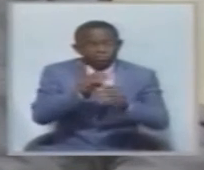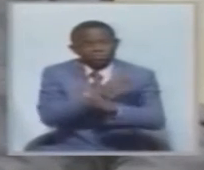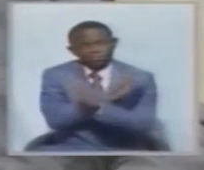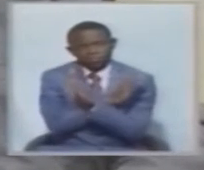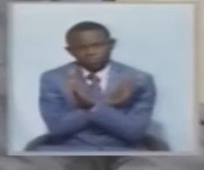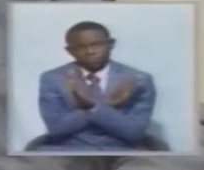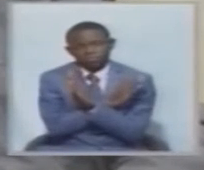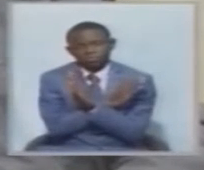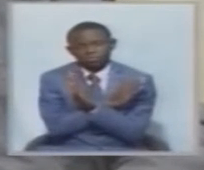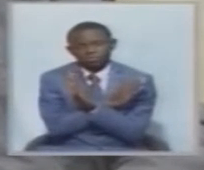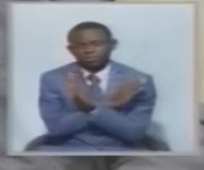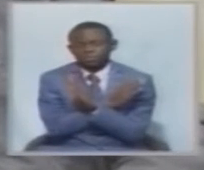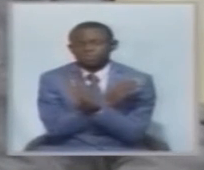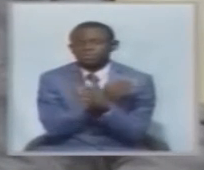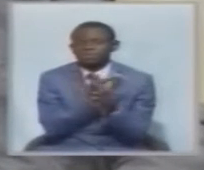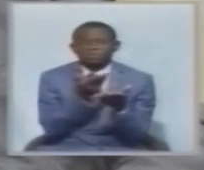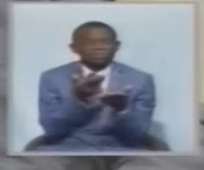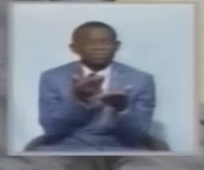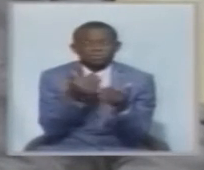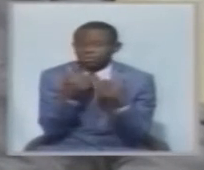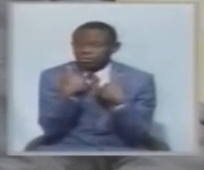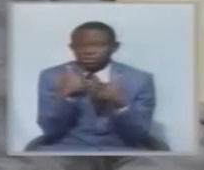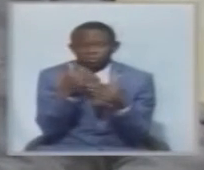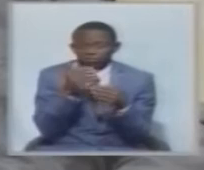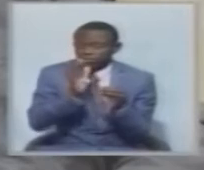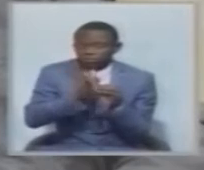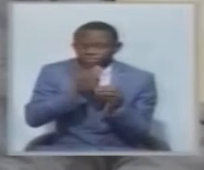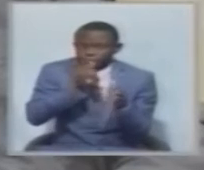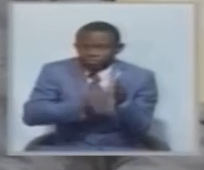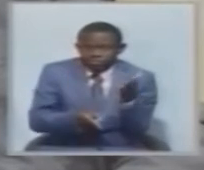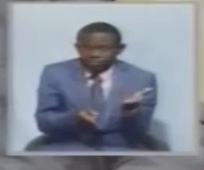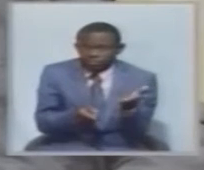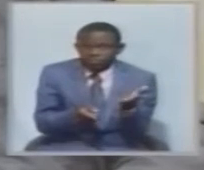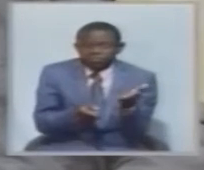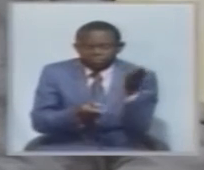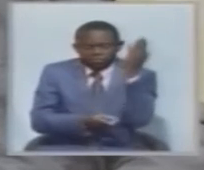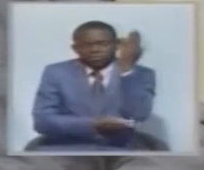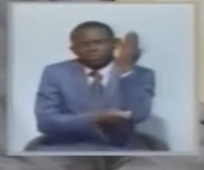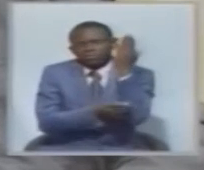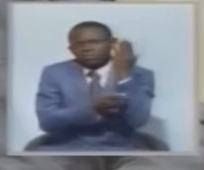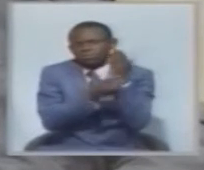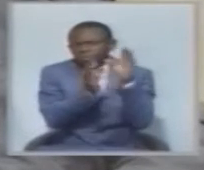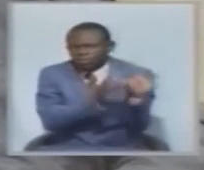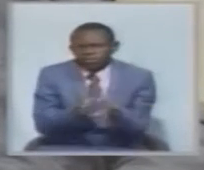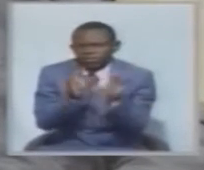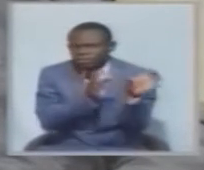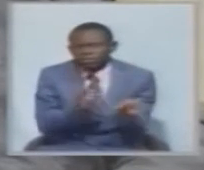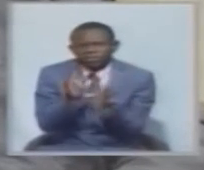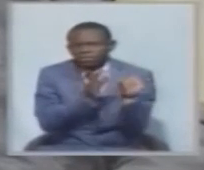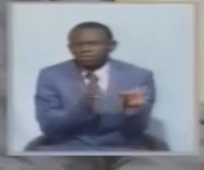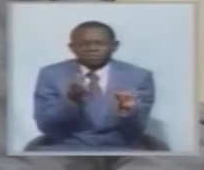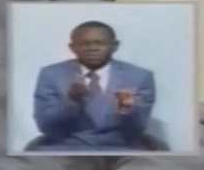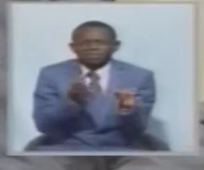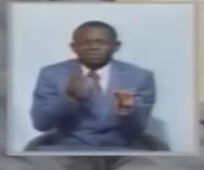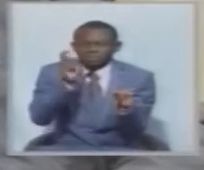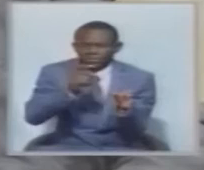is lacking to improve, say, the development activities has been the inadequate